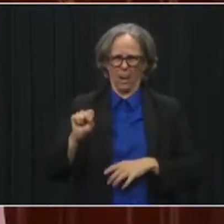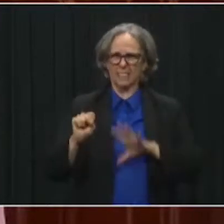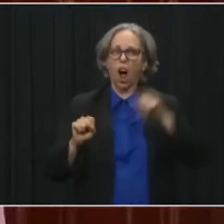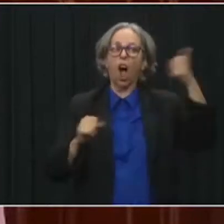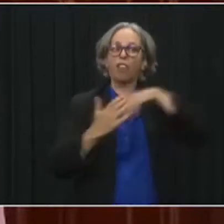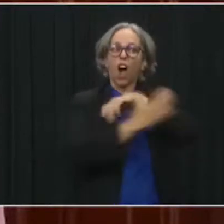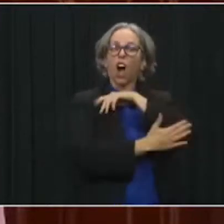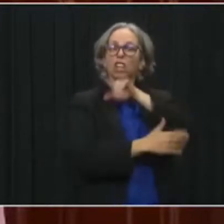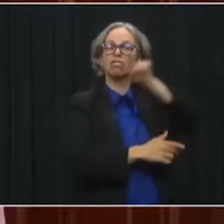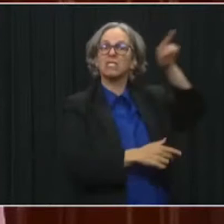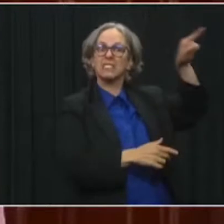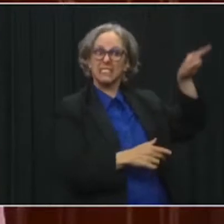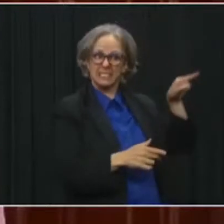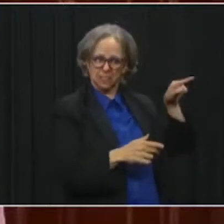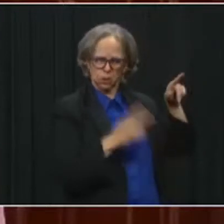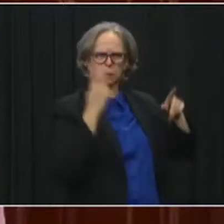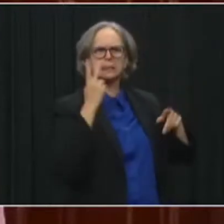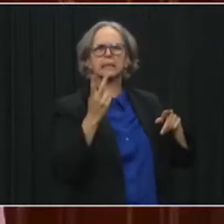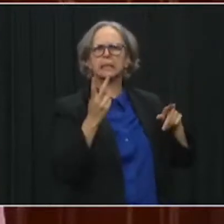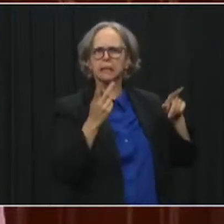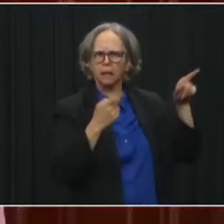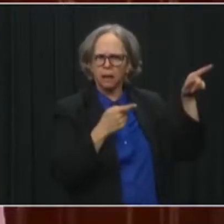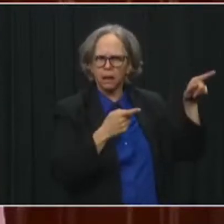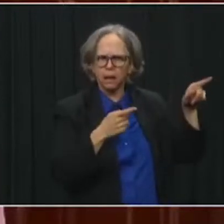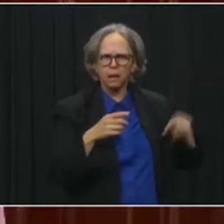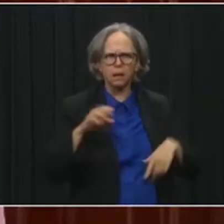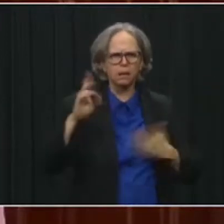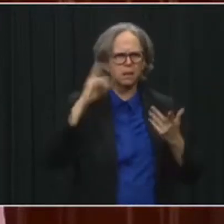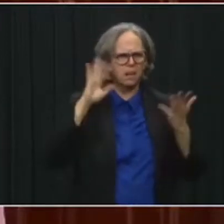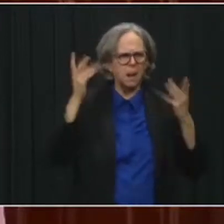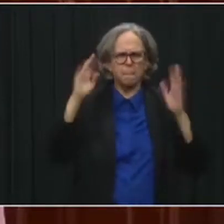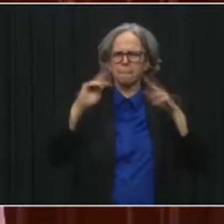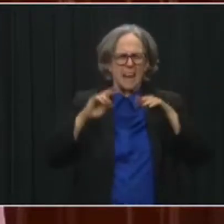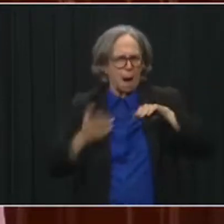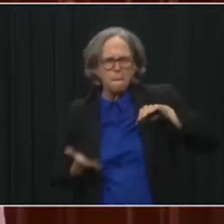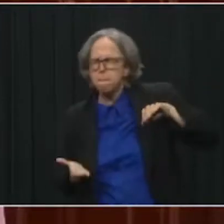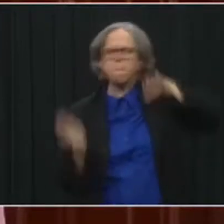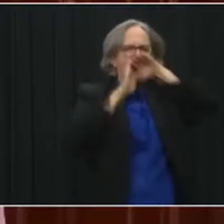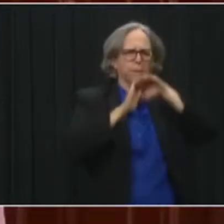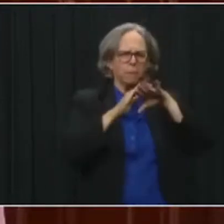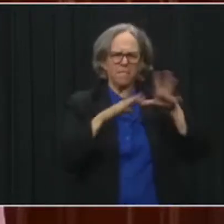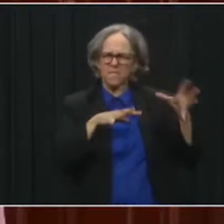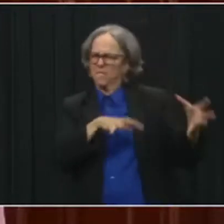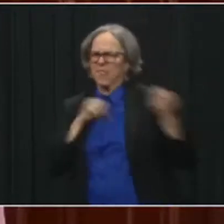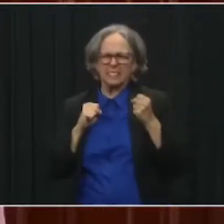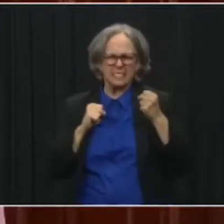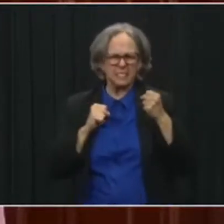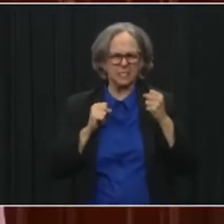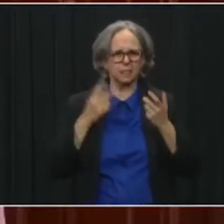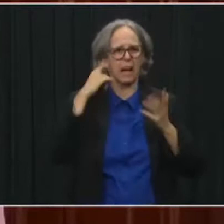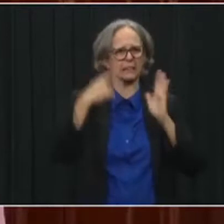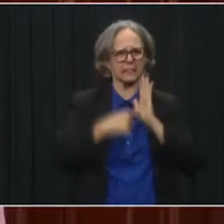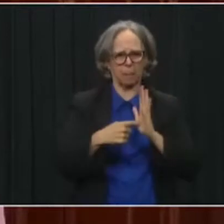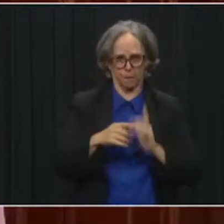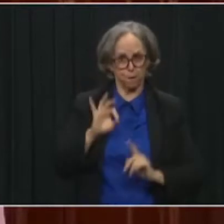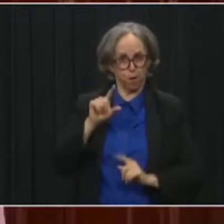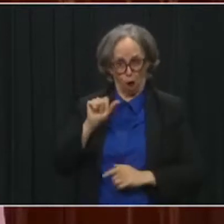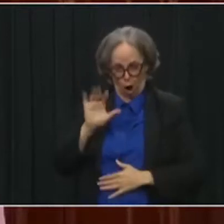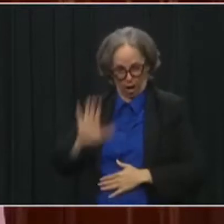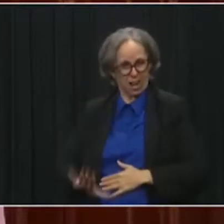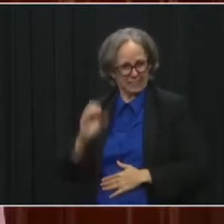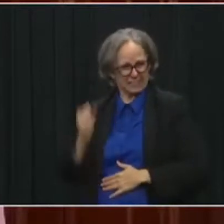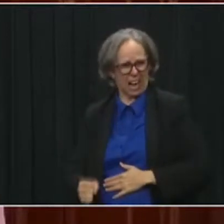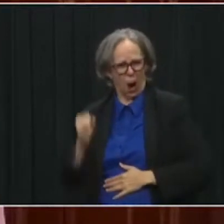of exponential growth of COVID-19. In Florida, for example, they have seen a record